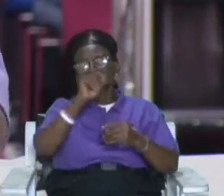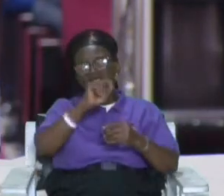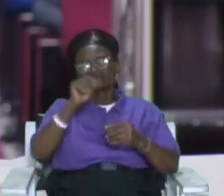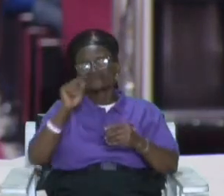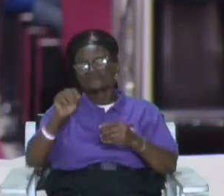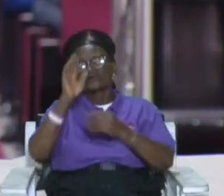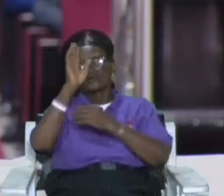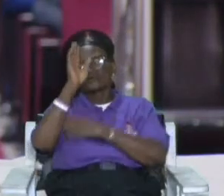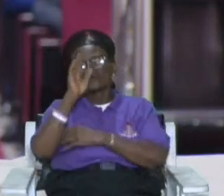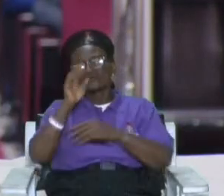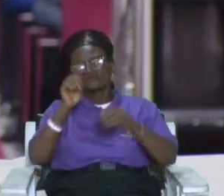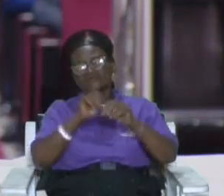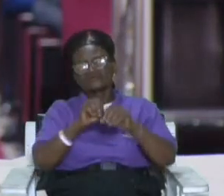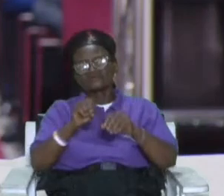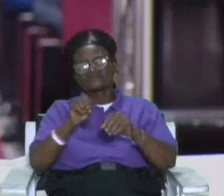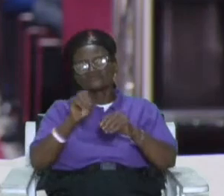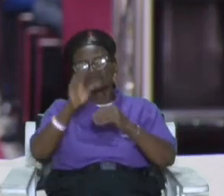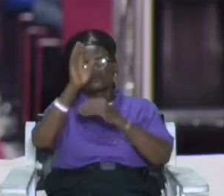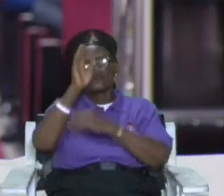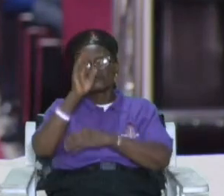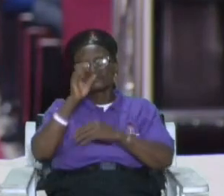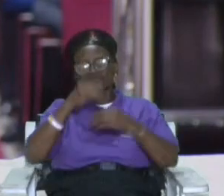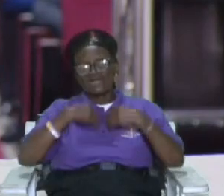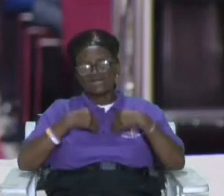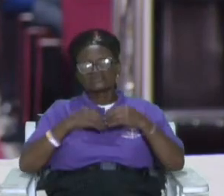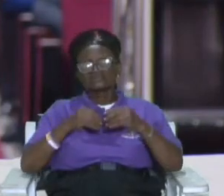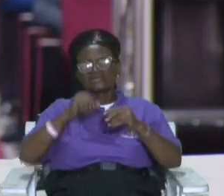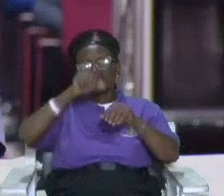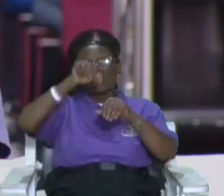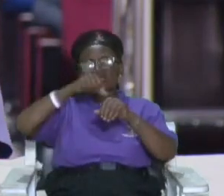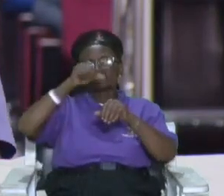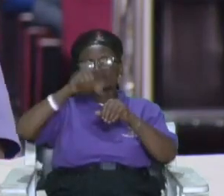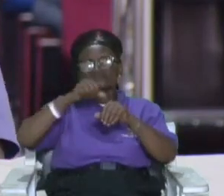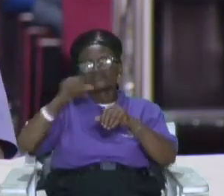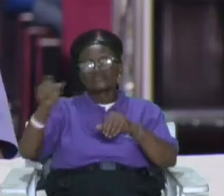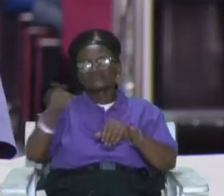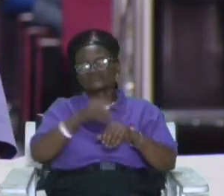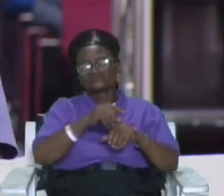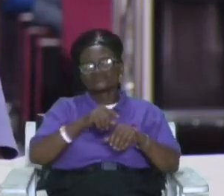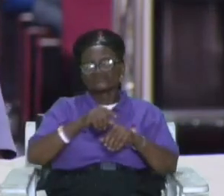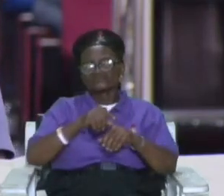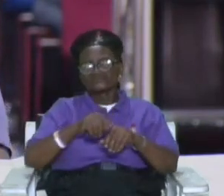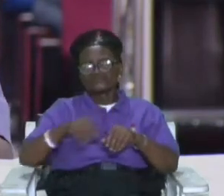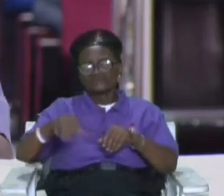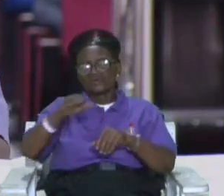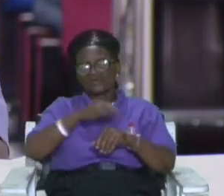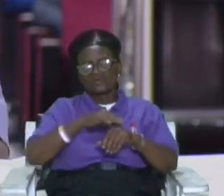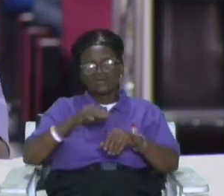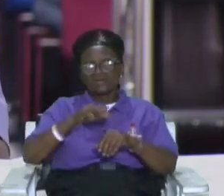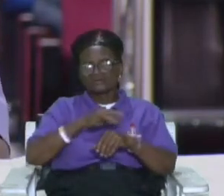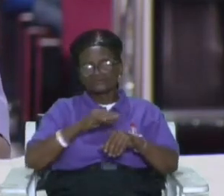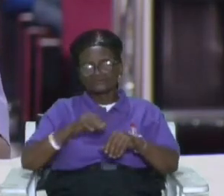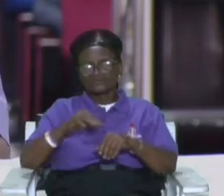has anointed you with the oil of gladness above your fellows.